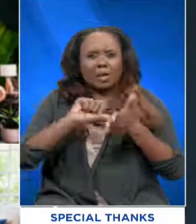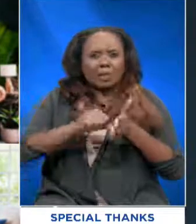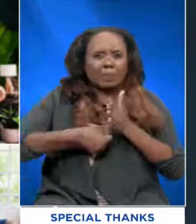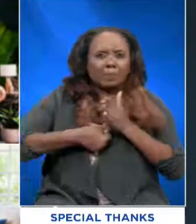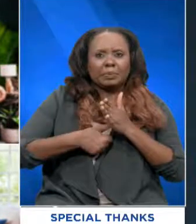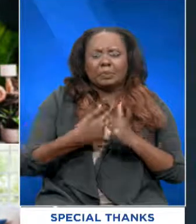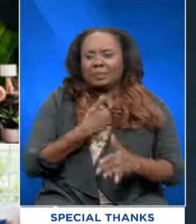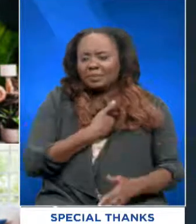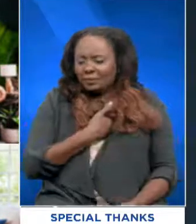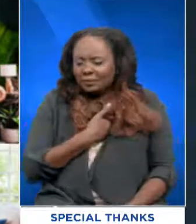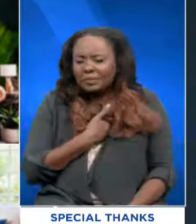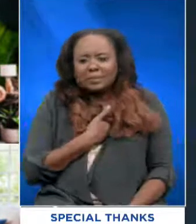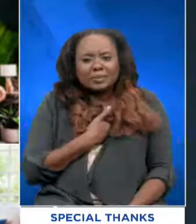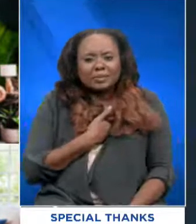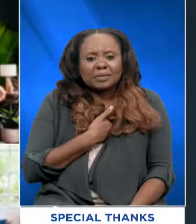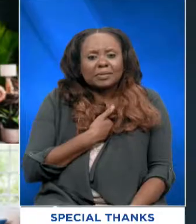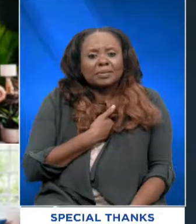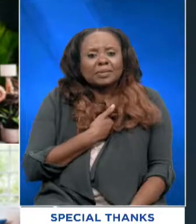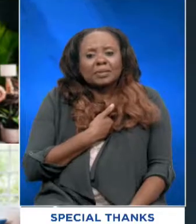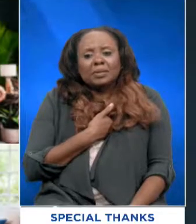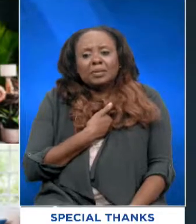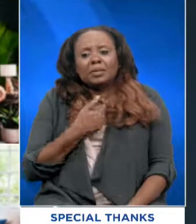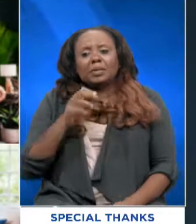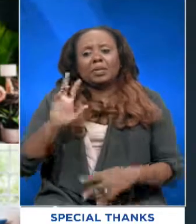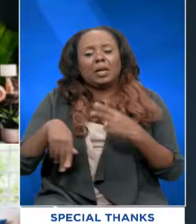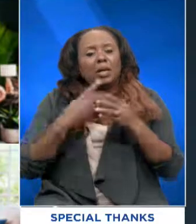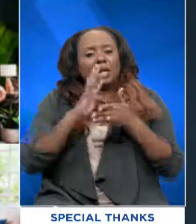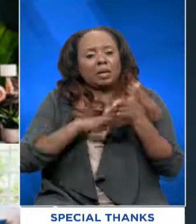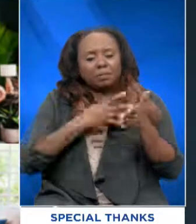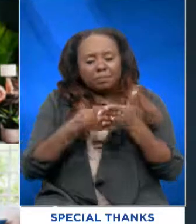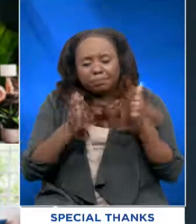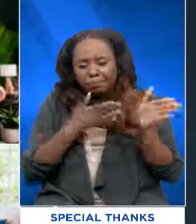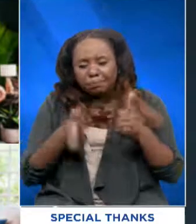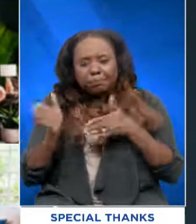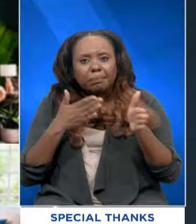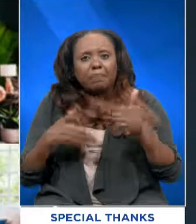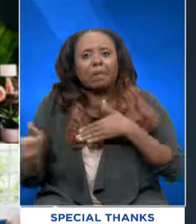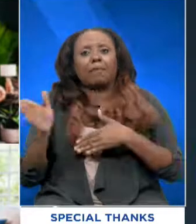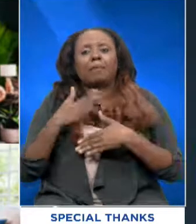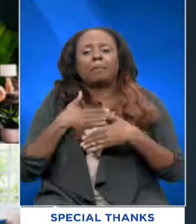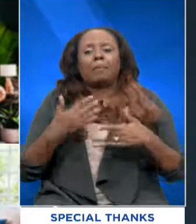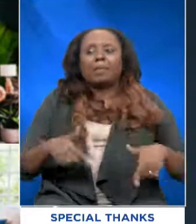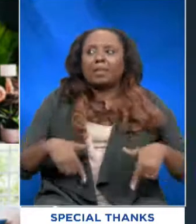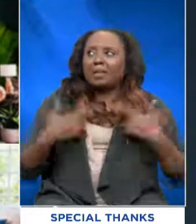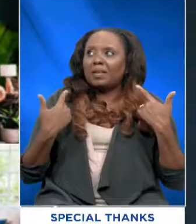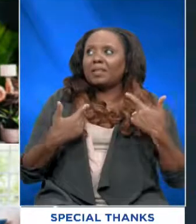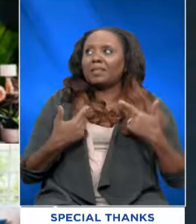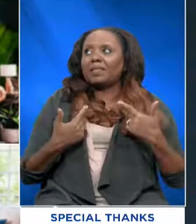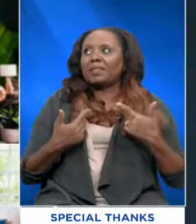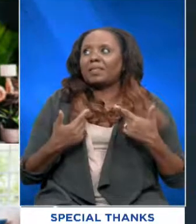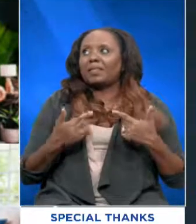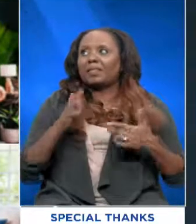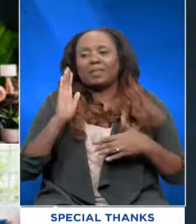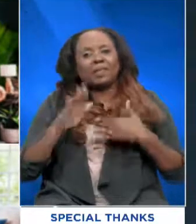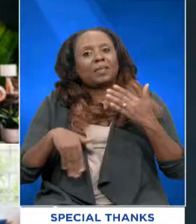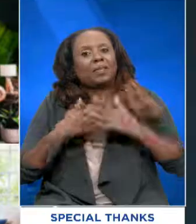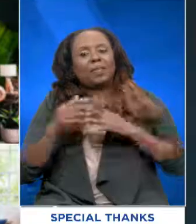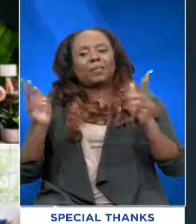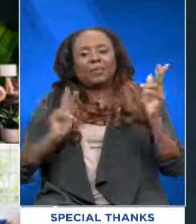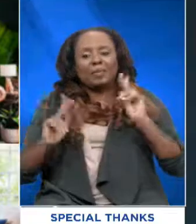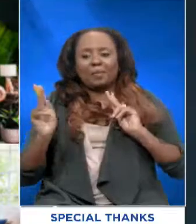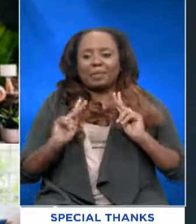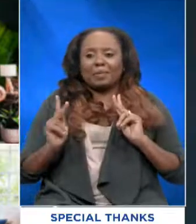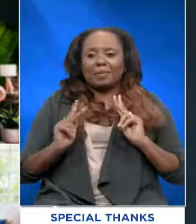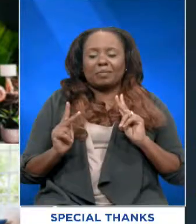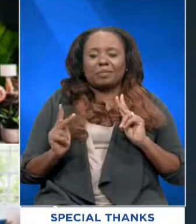a result of the kind of steps that I've taken. And it is all thanks to all of these specialists who've come on